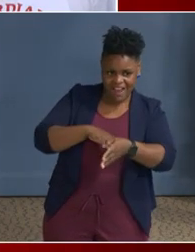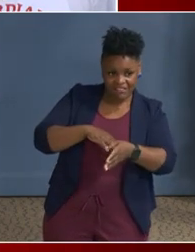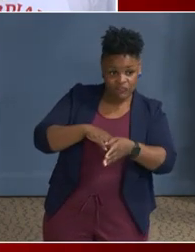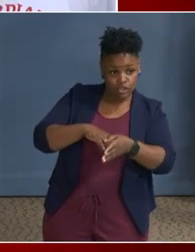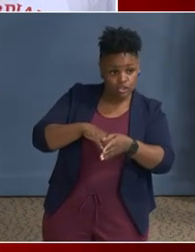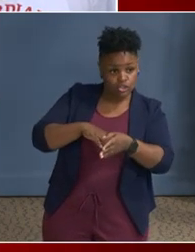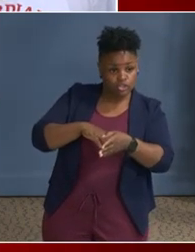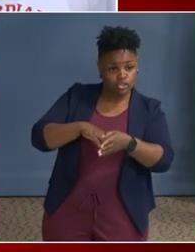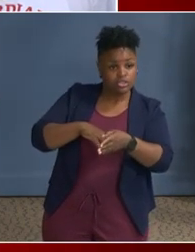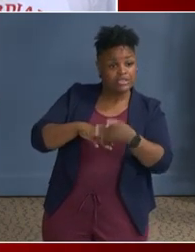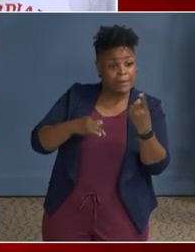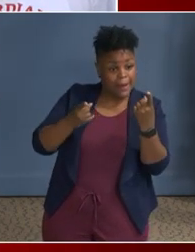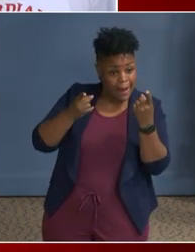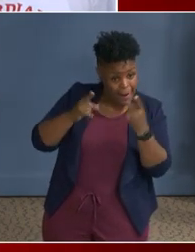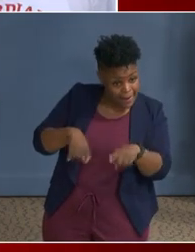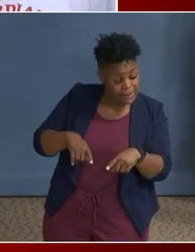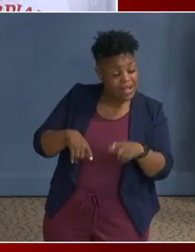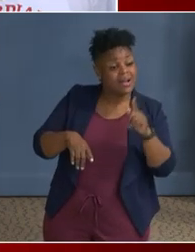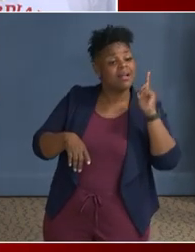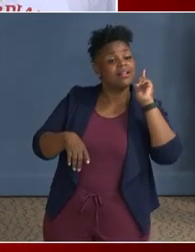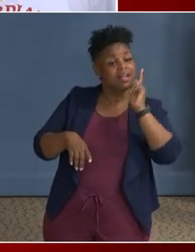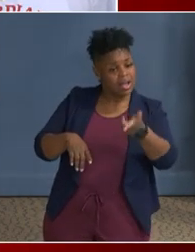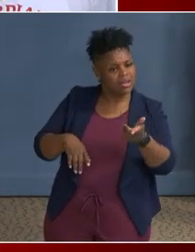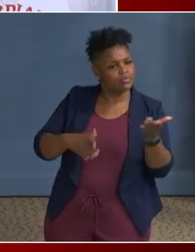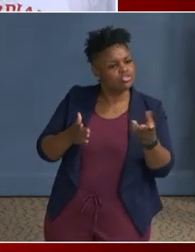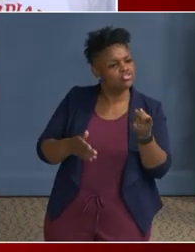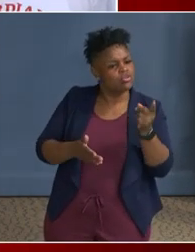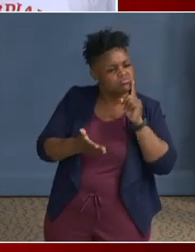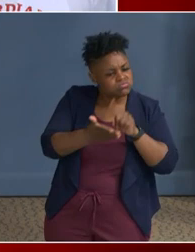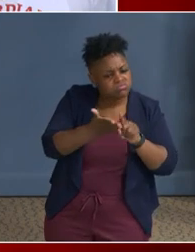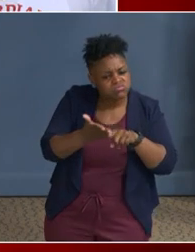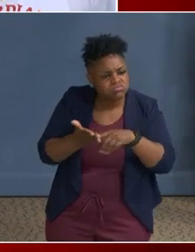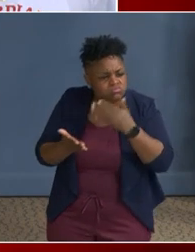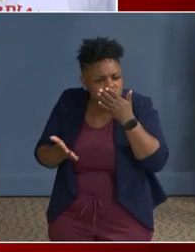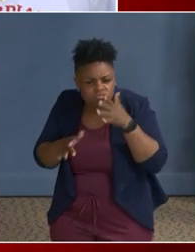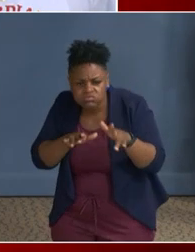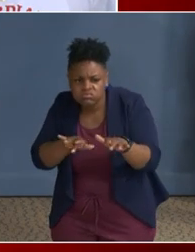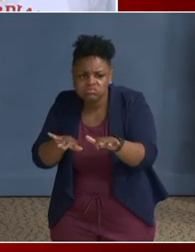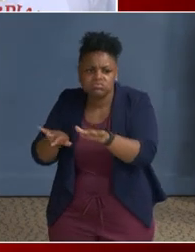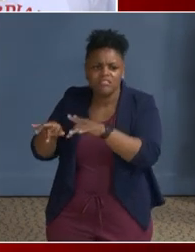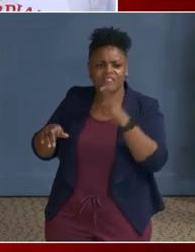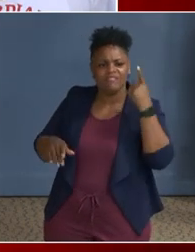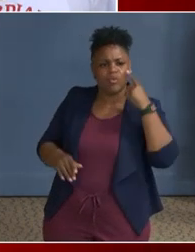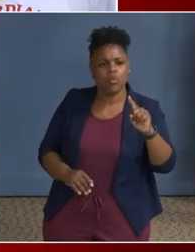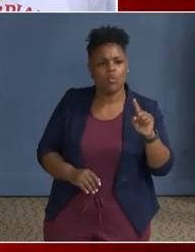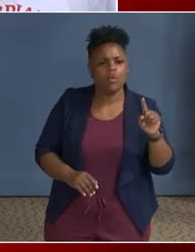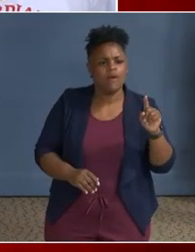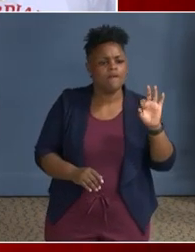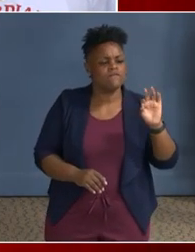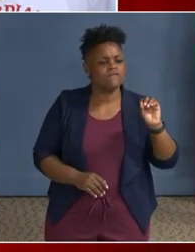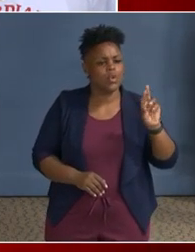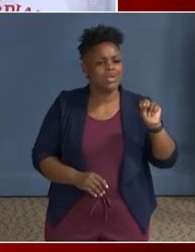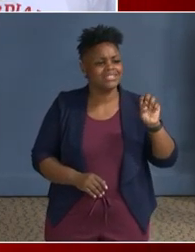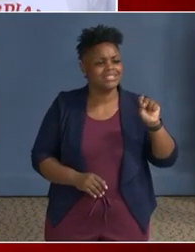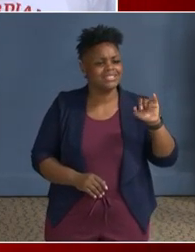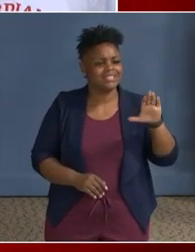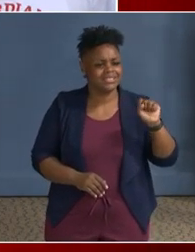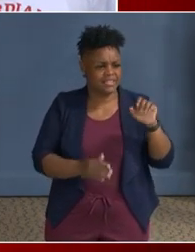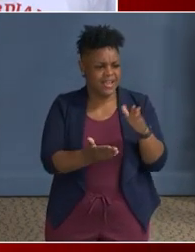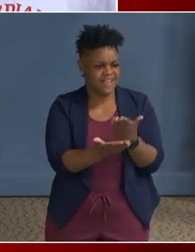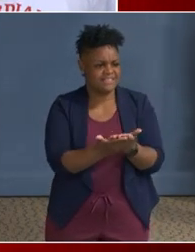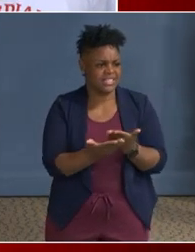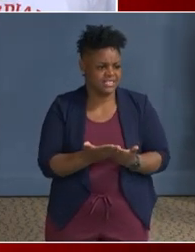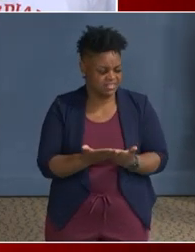that we might not have been able to locate during that evening. So whenever we have an investigation, if we gather additional